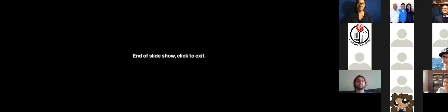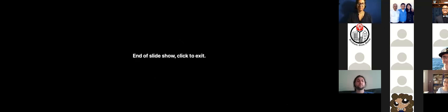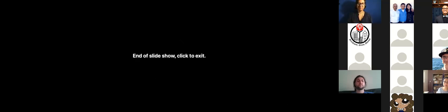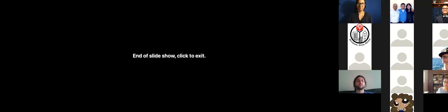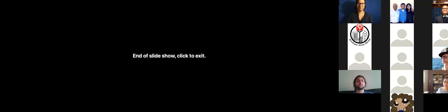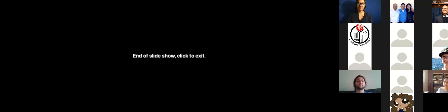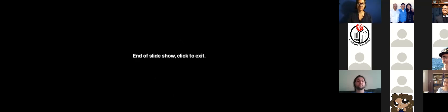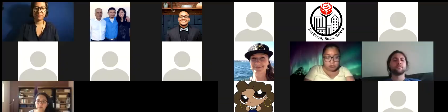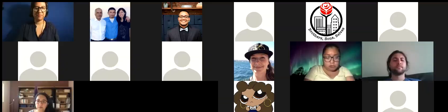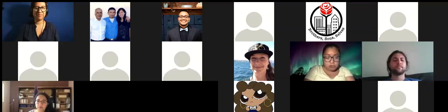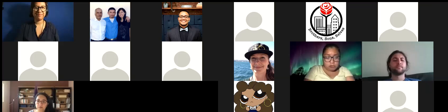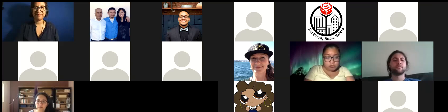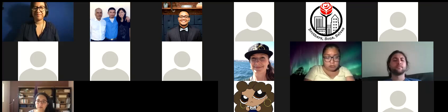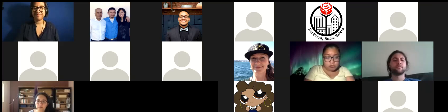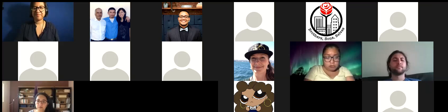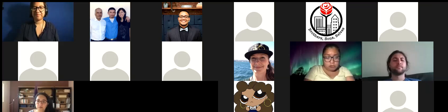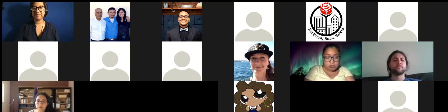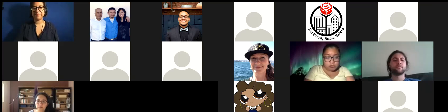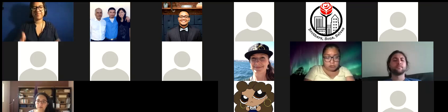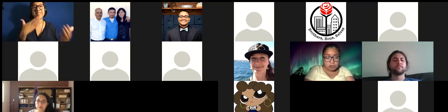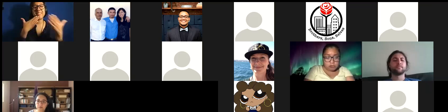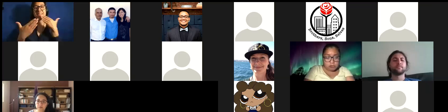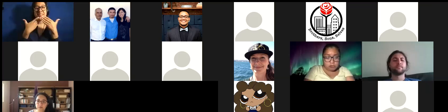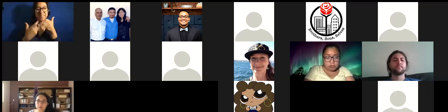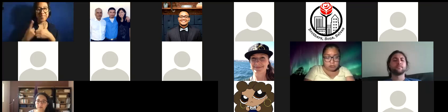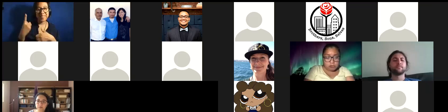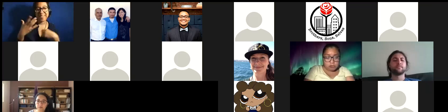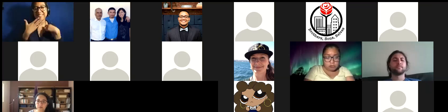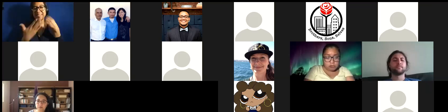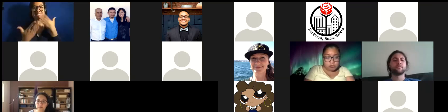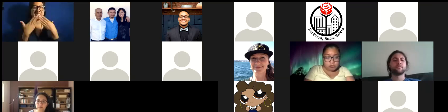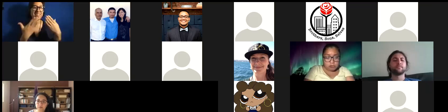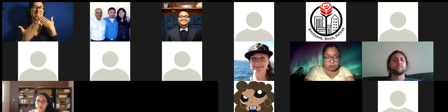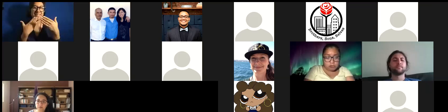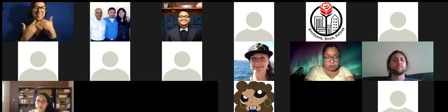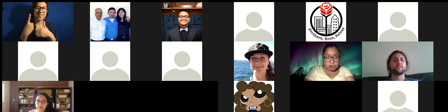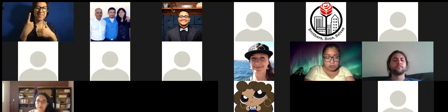Thank you all. I feel like I got bit last night at all. Thank you, everyone. Thank you. Thank you, everyone.